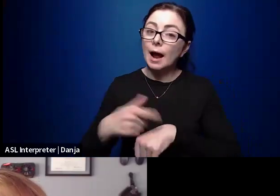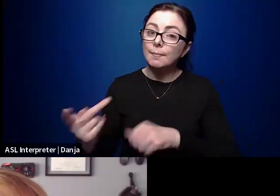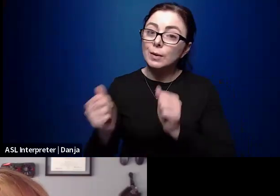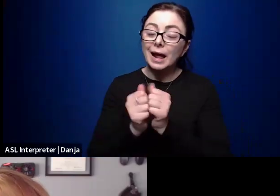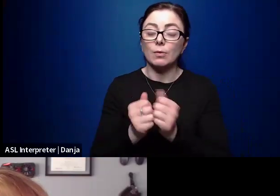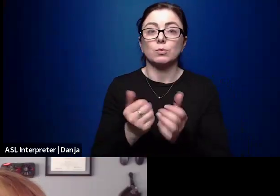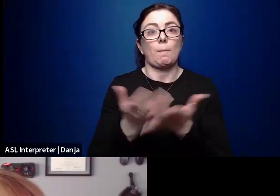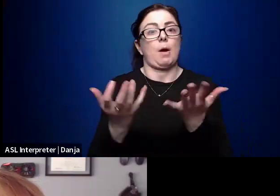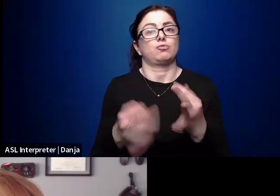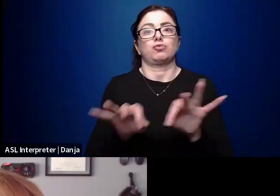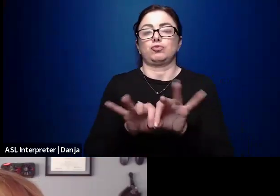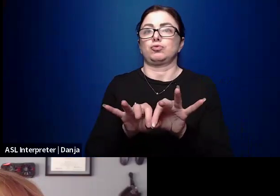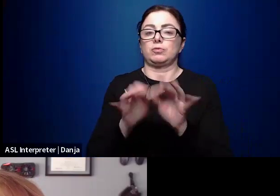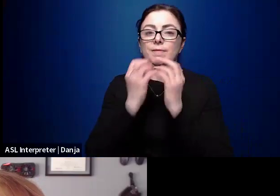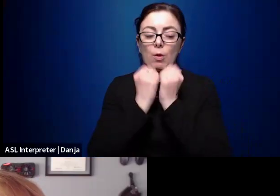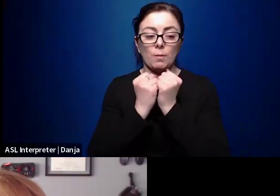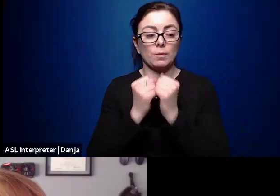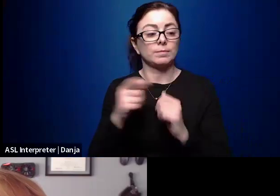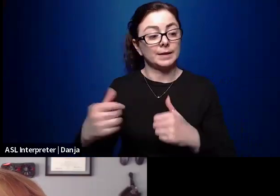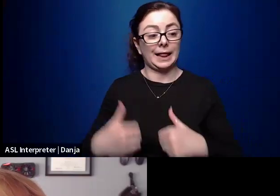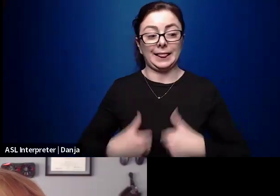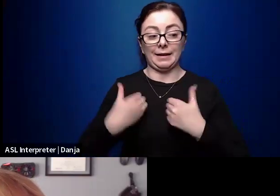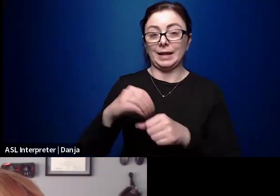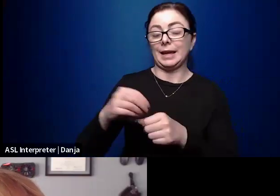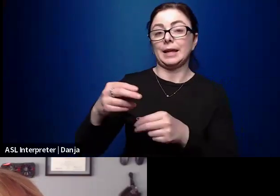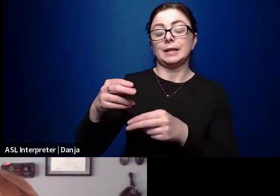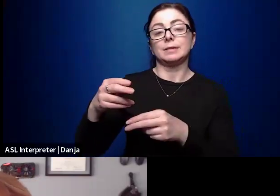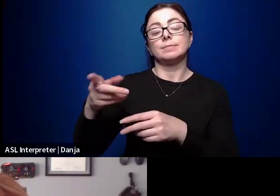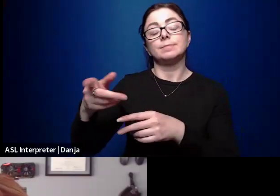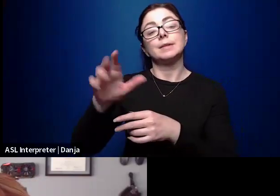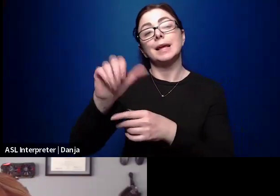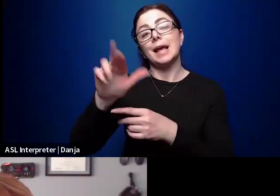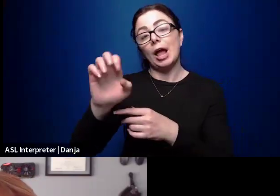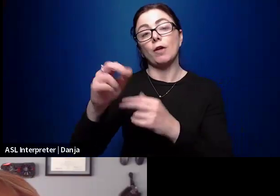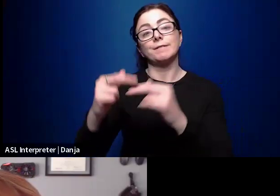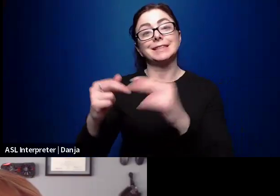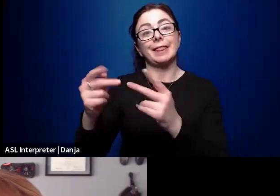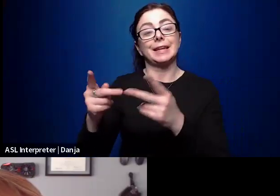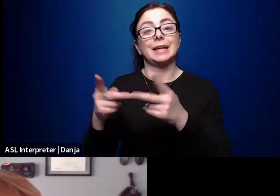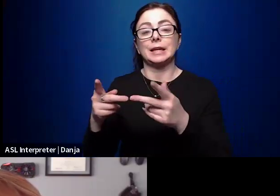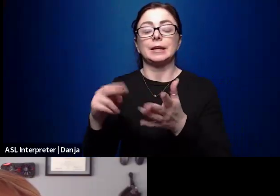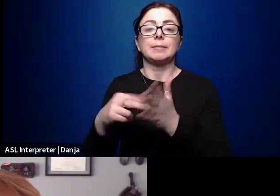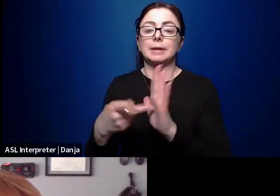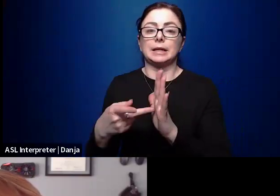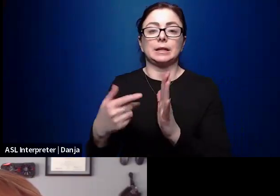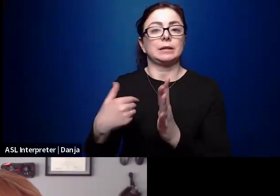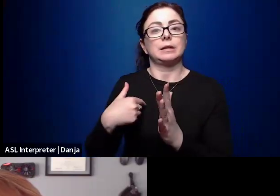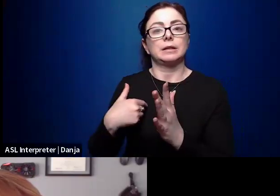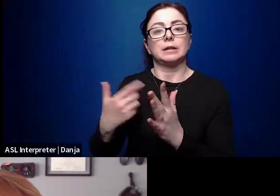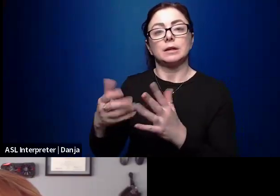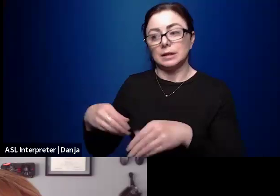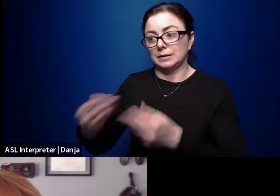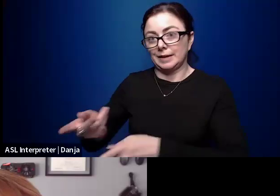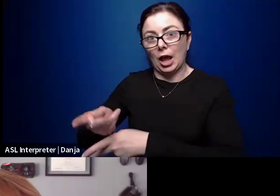living in an intermediate care facility has given me the ability to go from caregiver back to